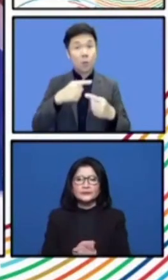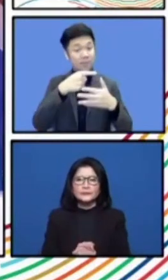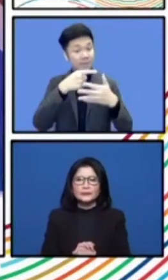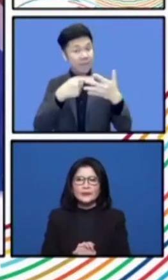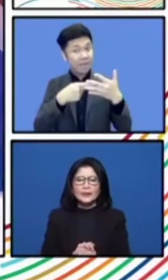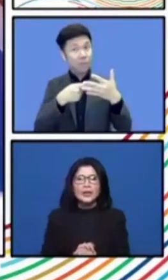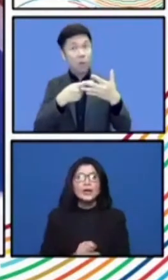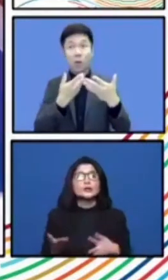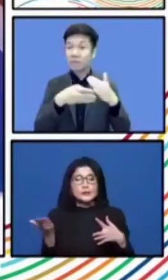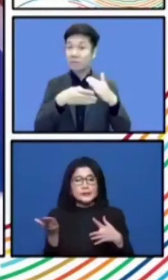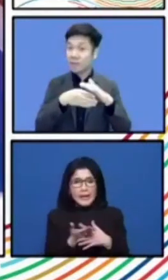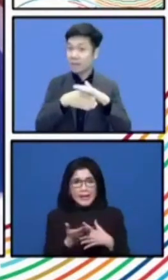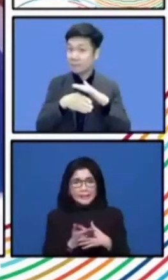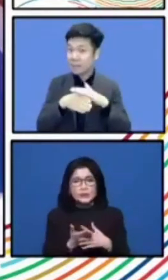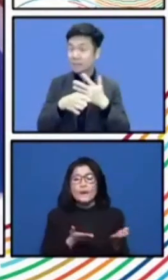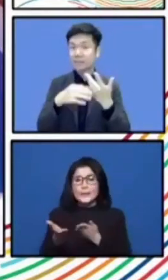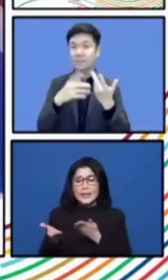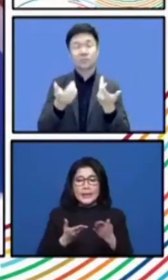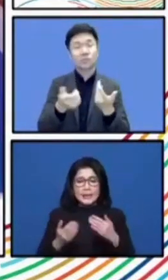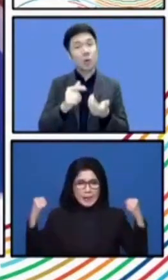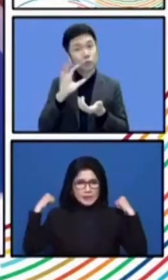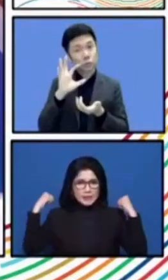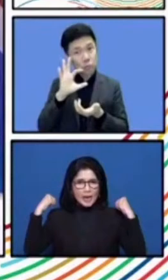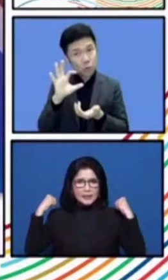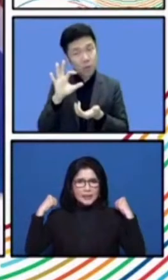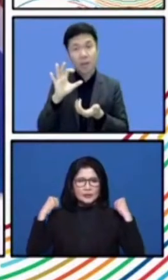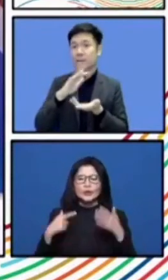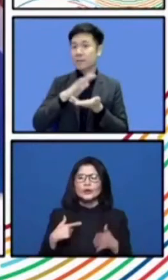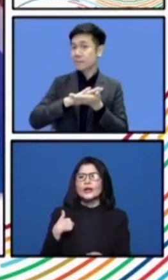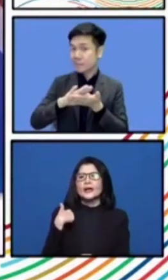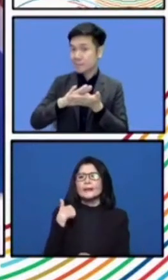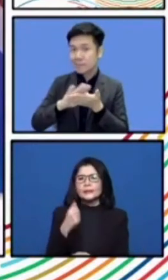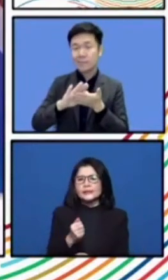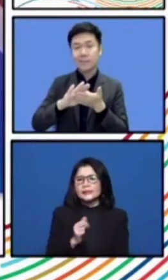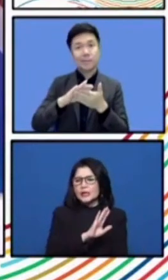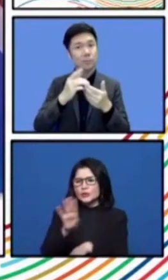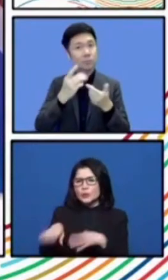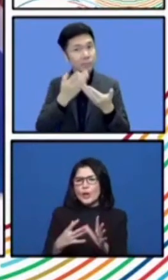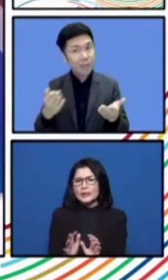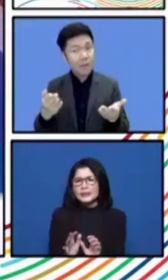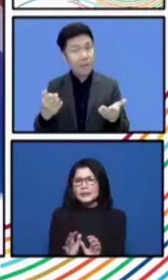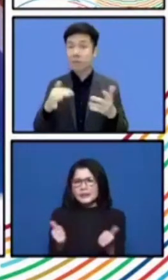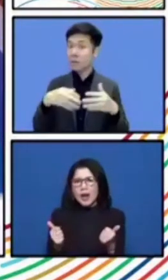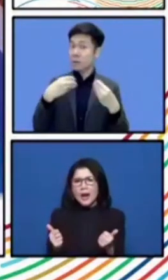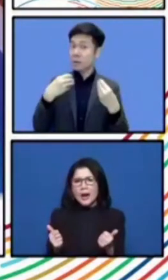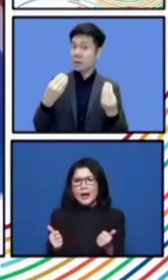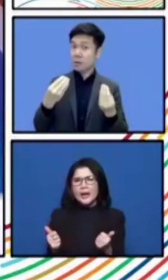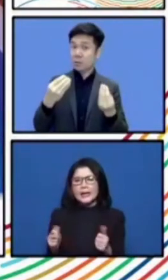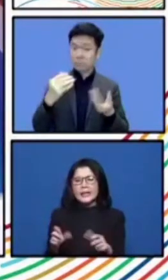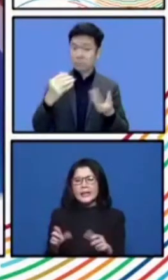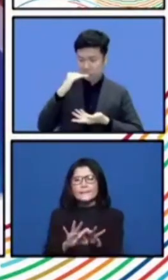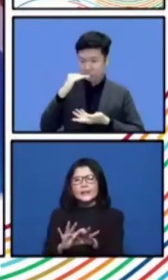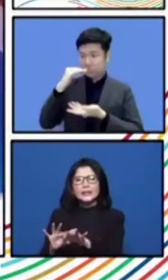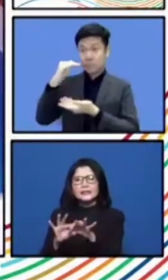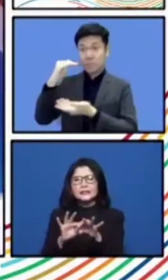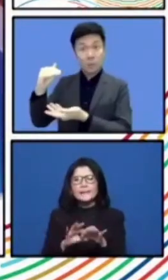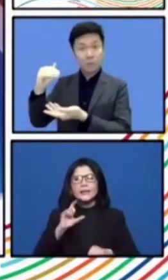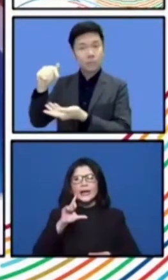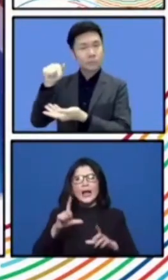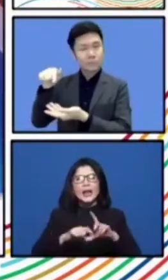to Health Services in order to provide all these Services we used ngos we used